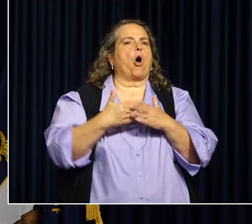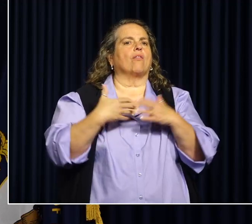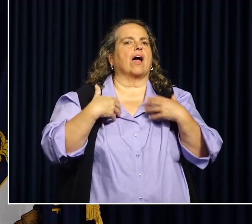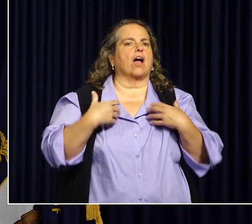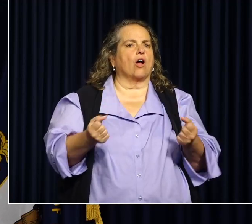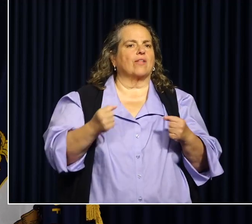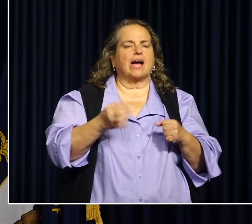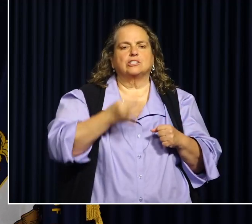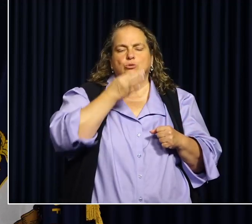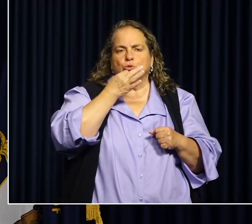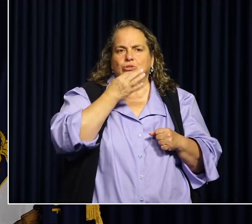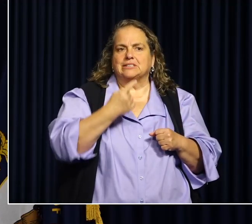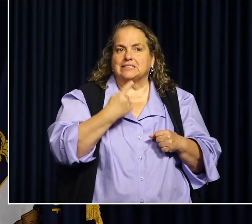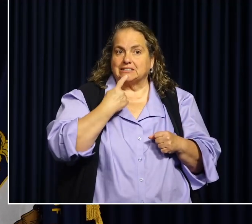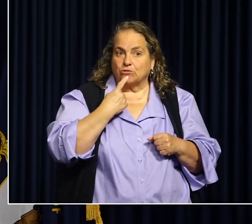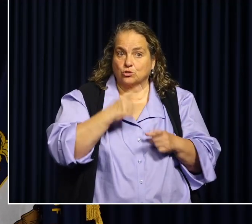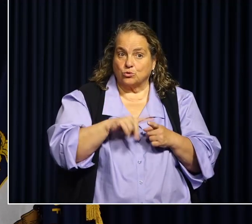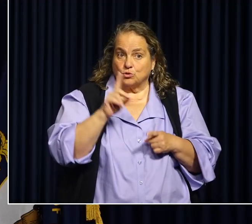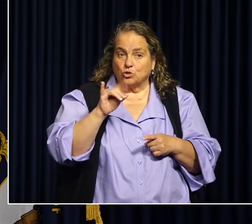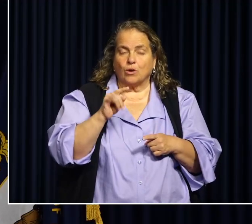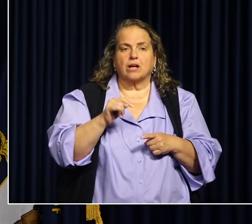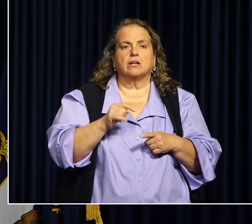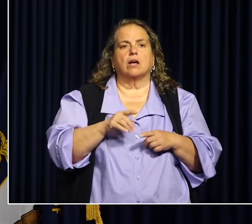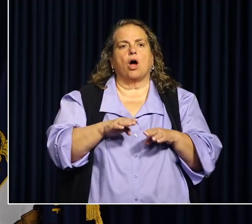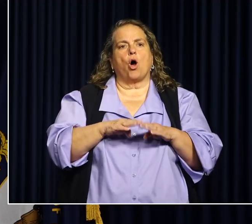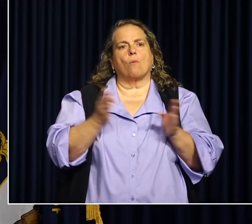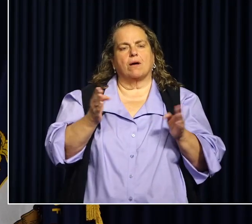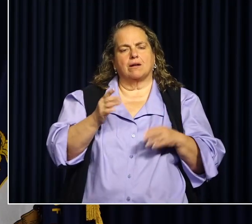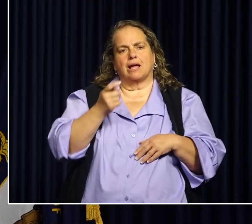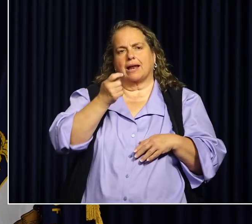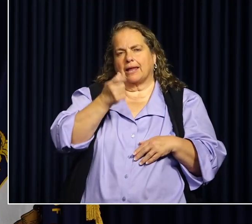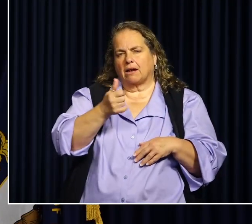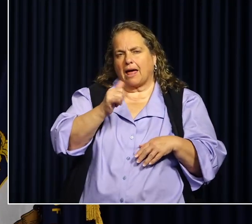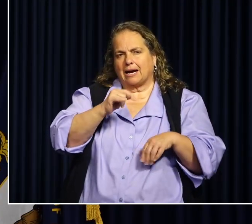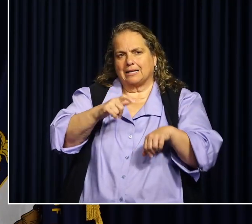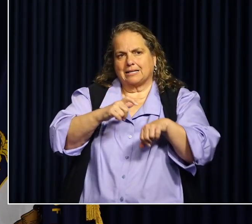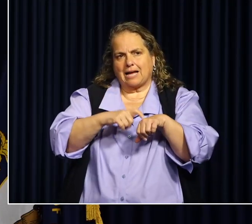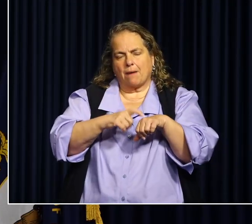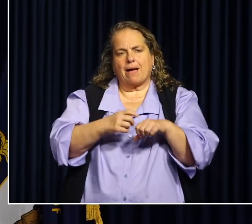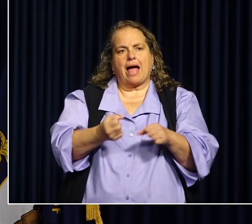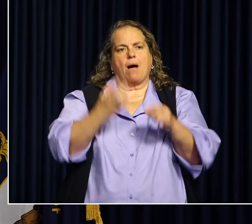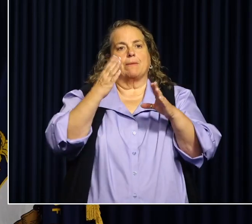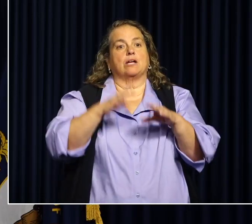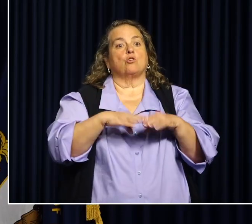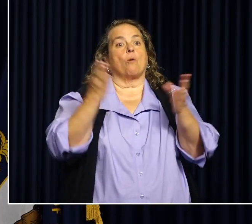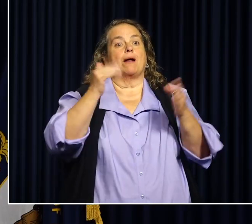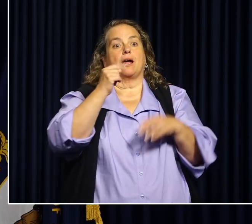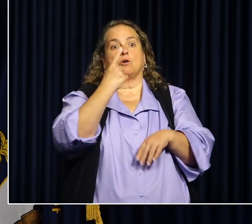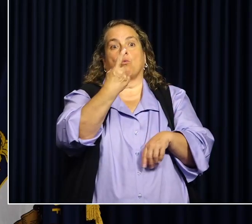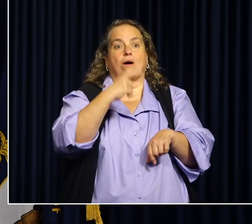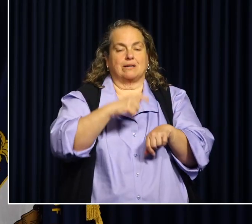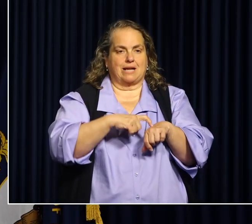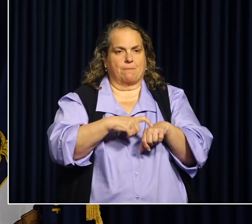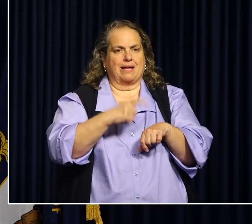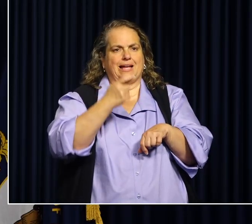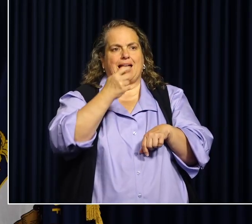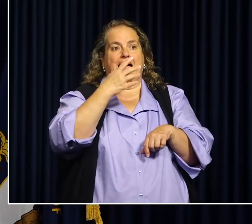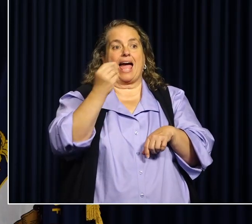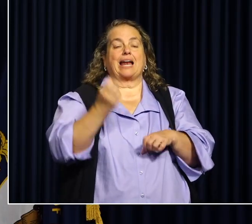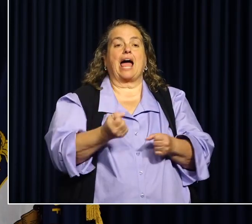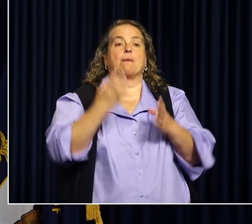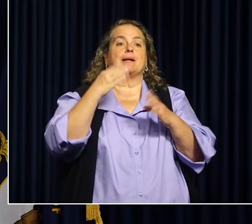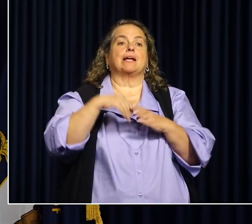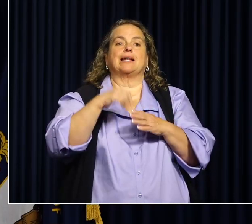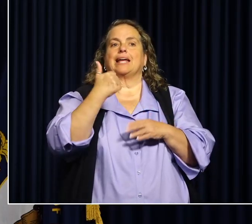these. We can get people to be very moderate and act in moderation about how many different ones of these that they do on any given